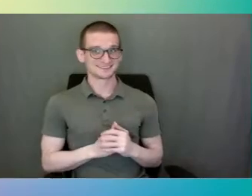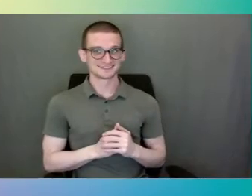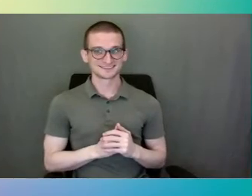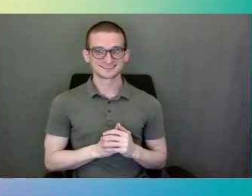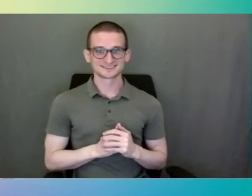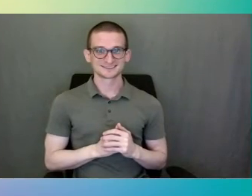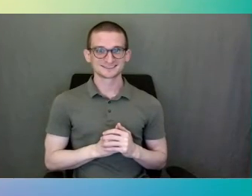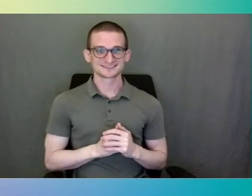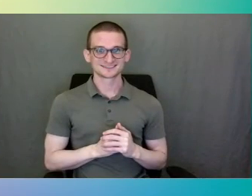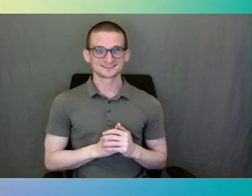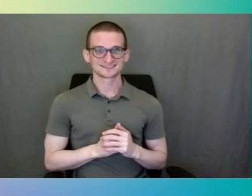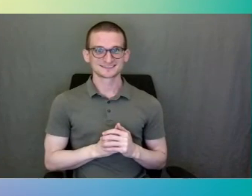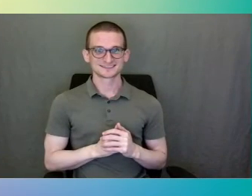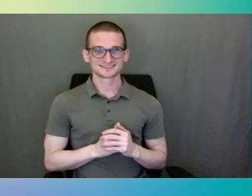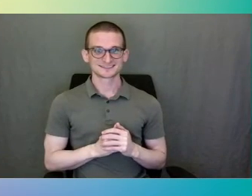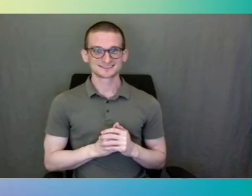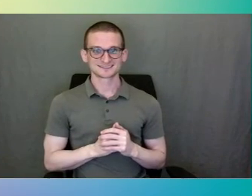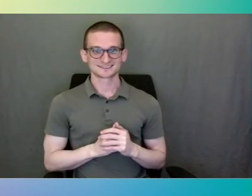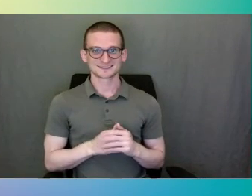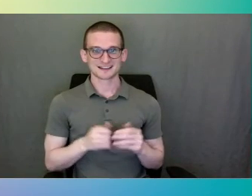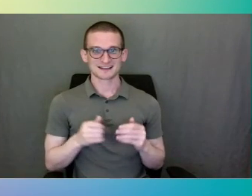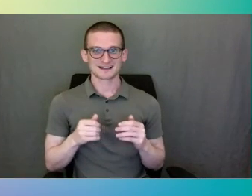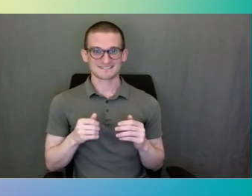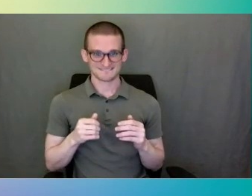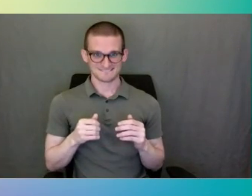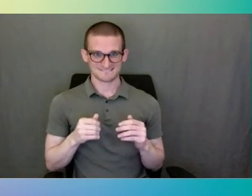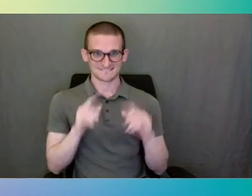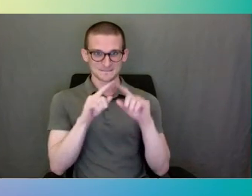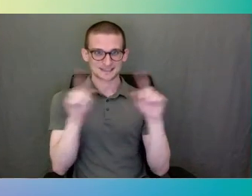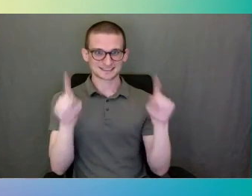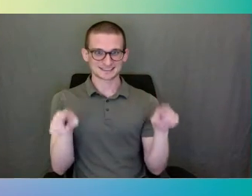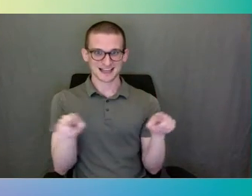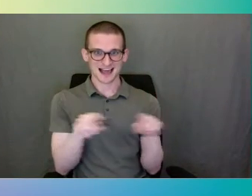Kathy and slide. There we go. Next.